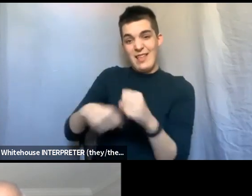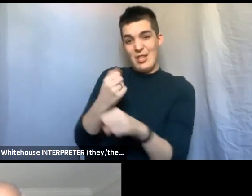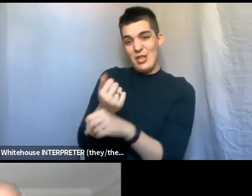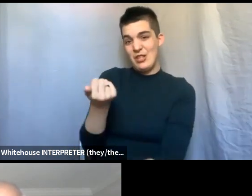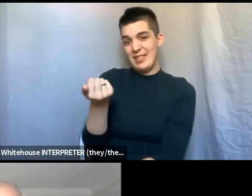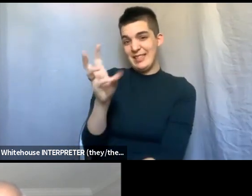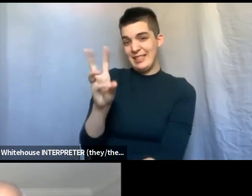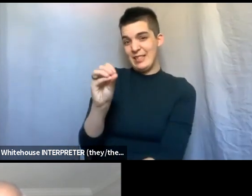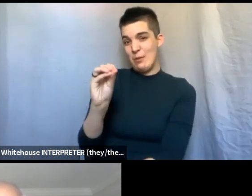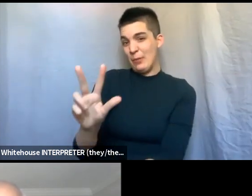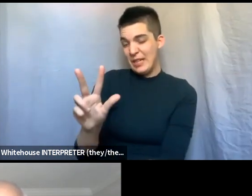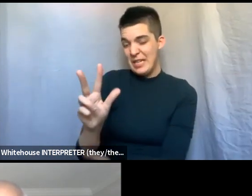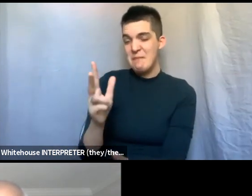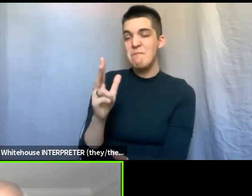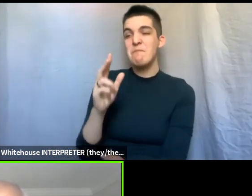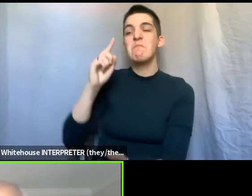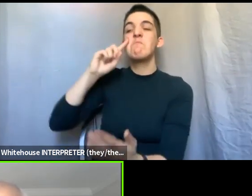That's my thoughts.